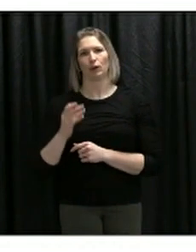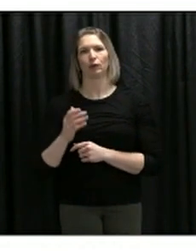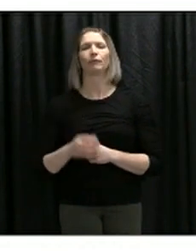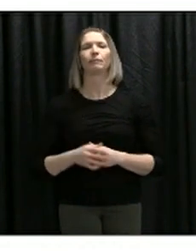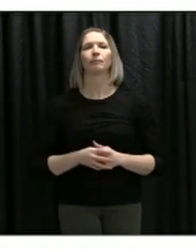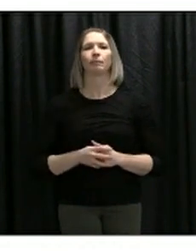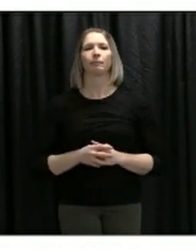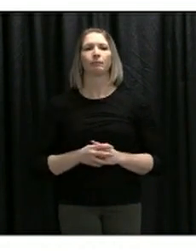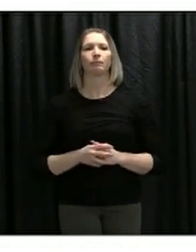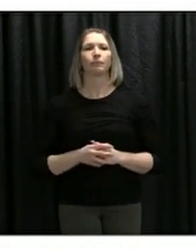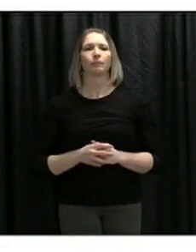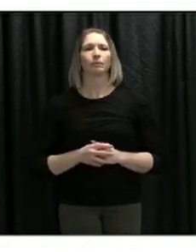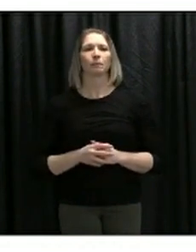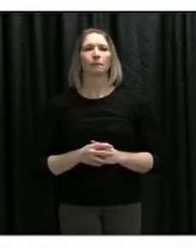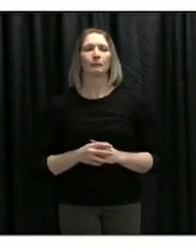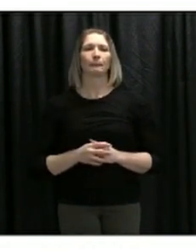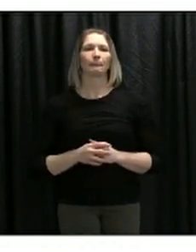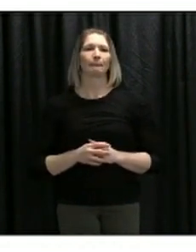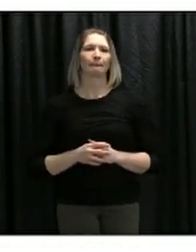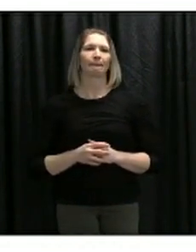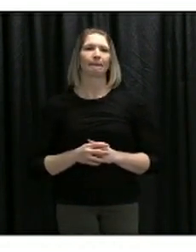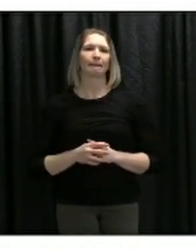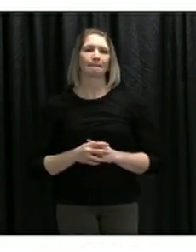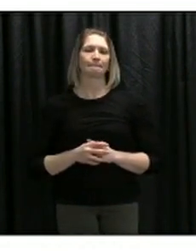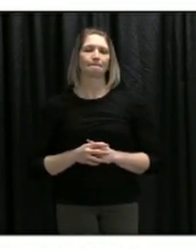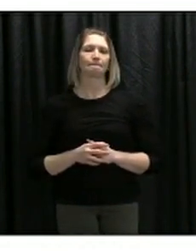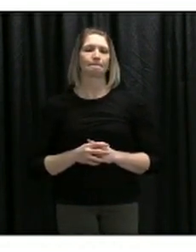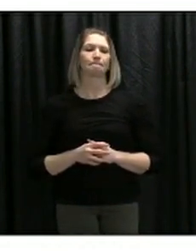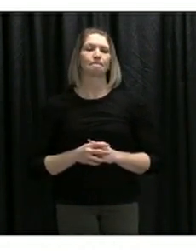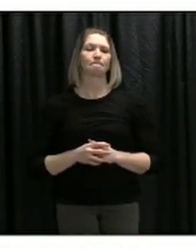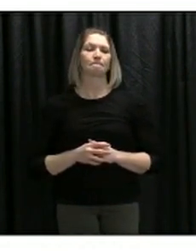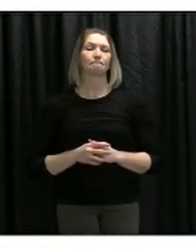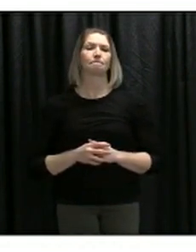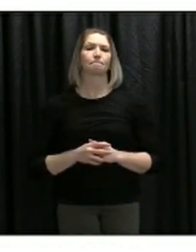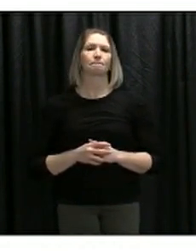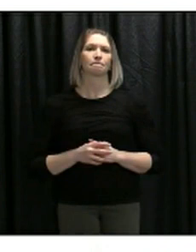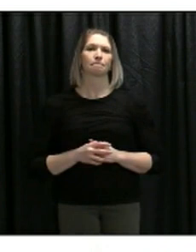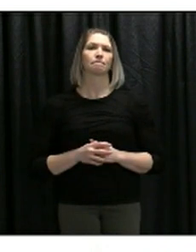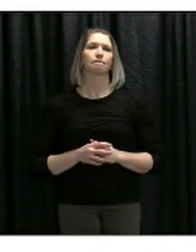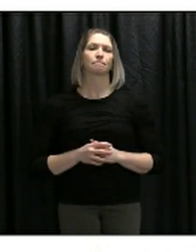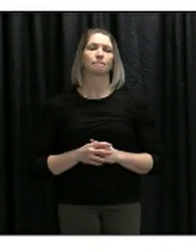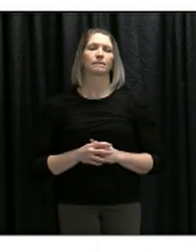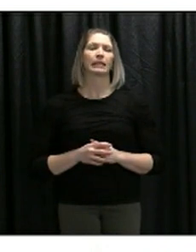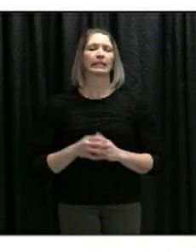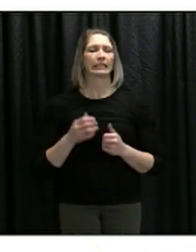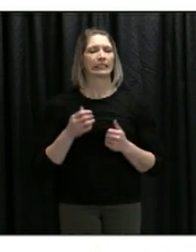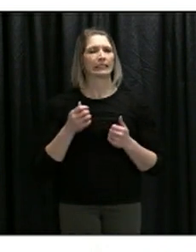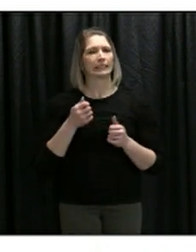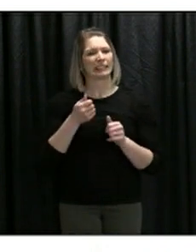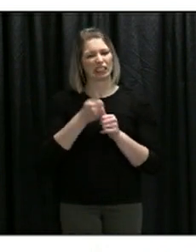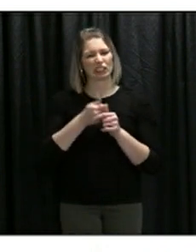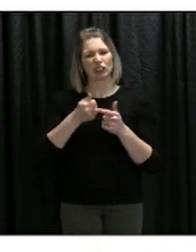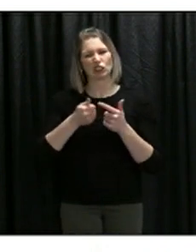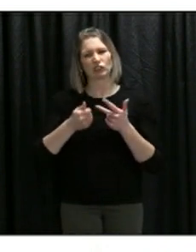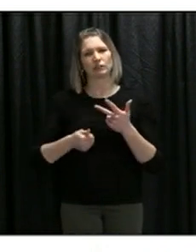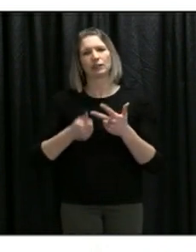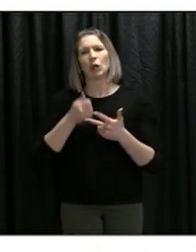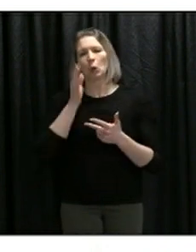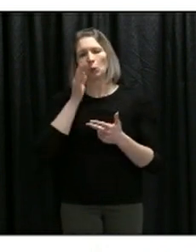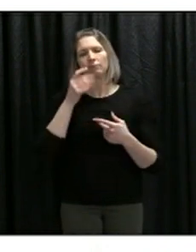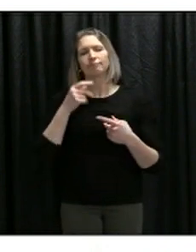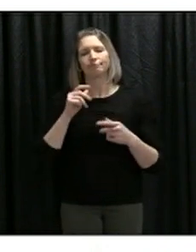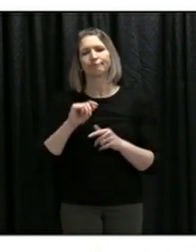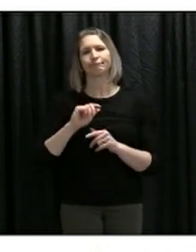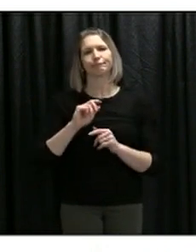each reporter will have the opportunity to ask 2 questions. We suggest that you not ask rumor-based questions. The purpose of these briefings is to